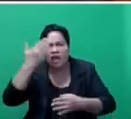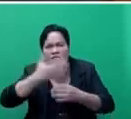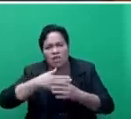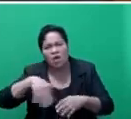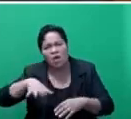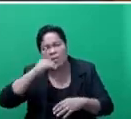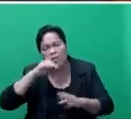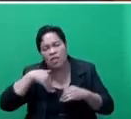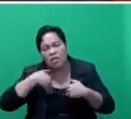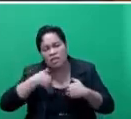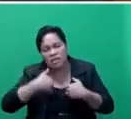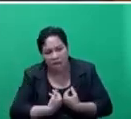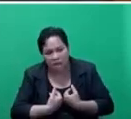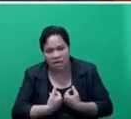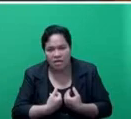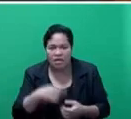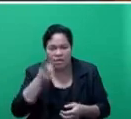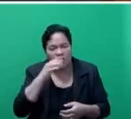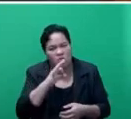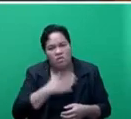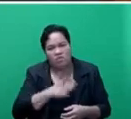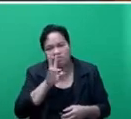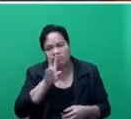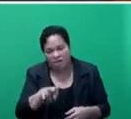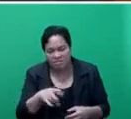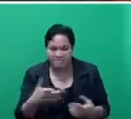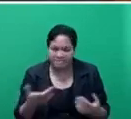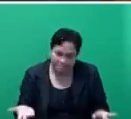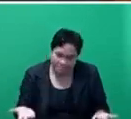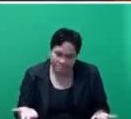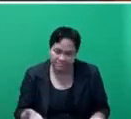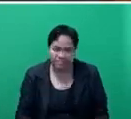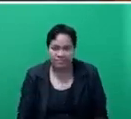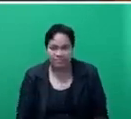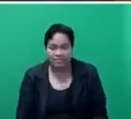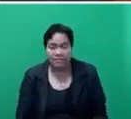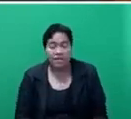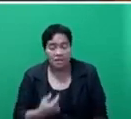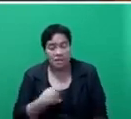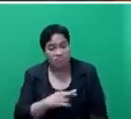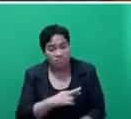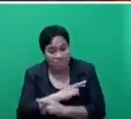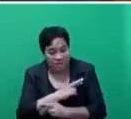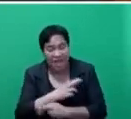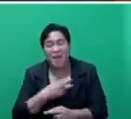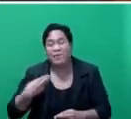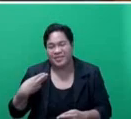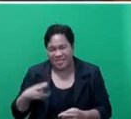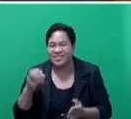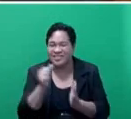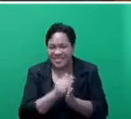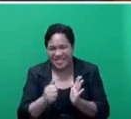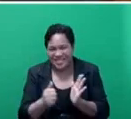tired and no one is watching. As much as I respect the ministerial statements,